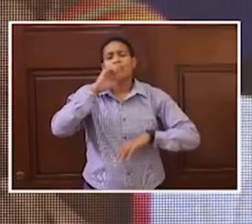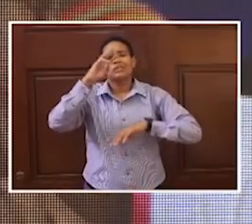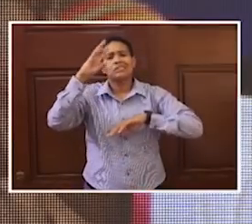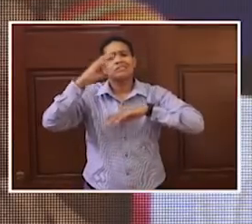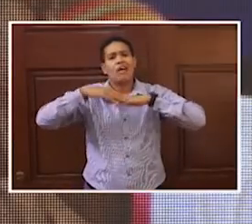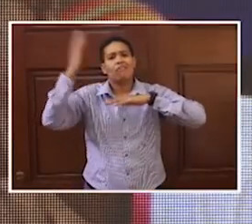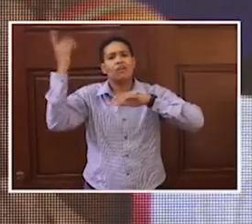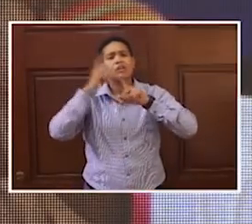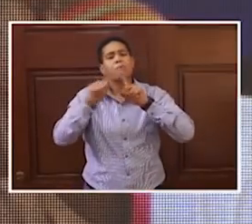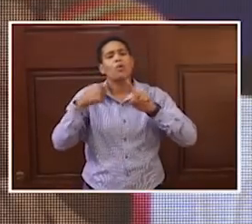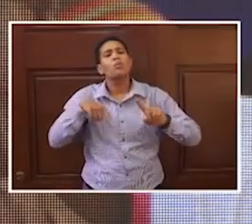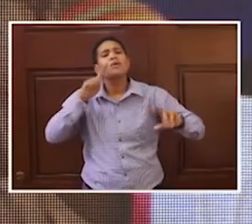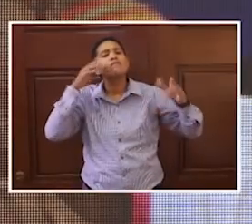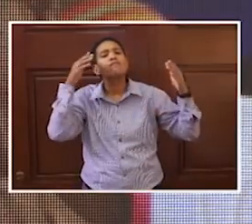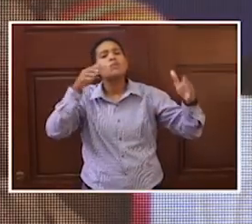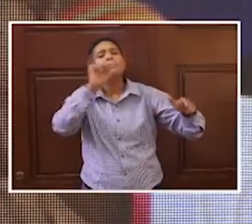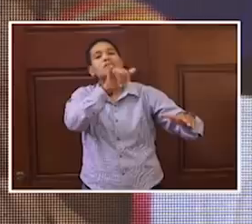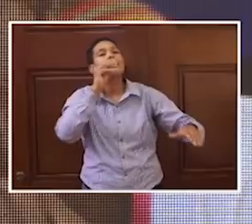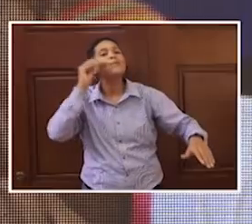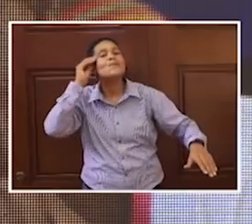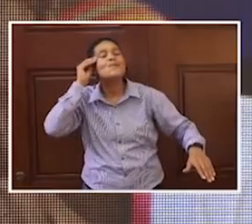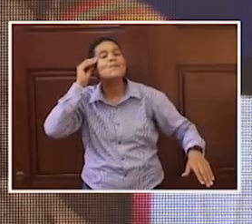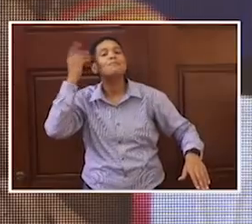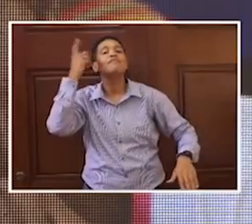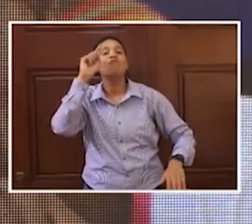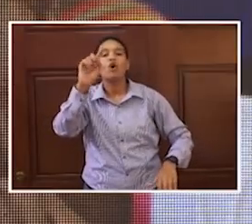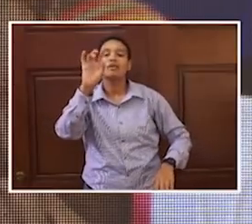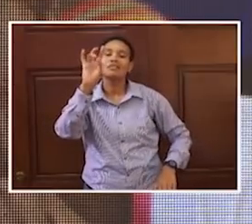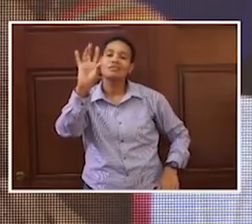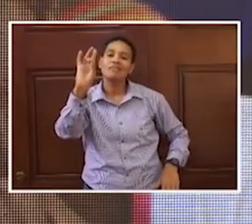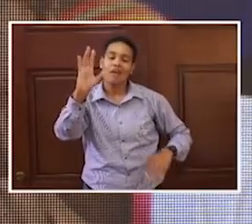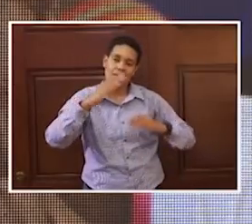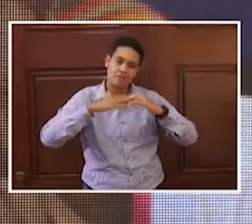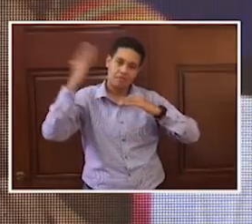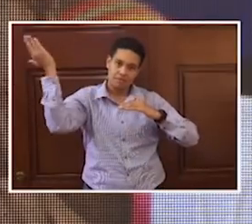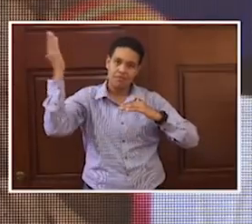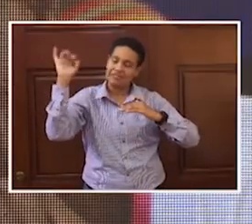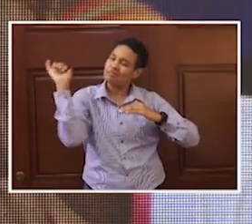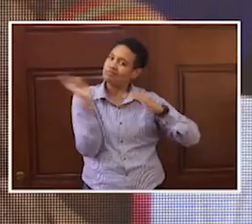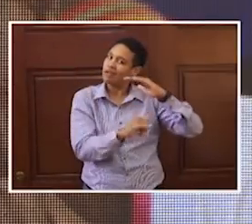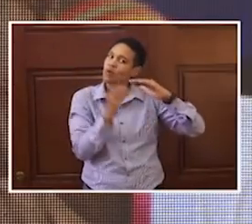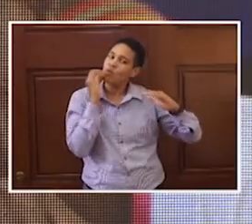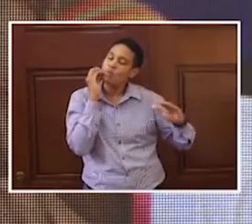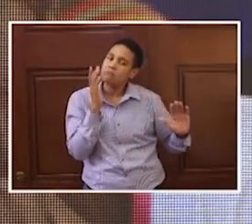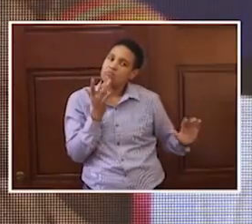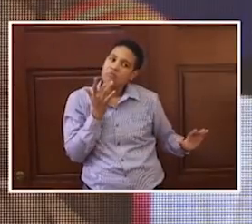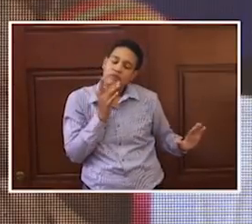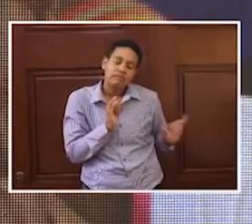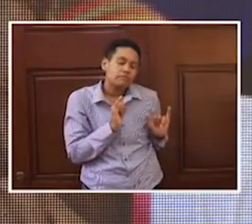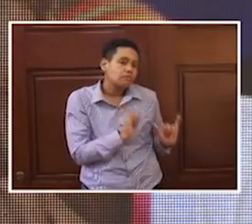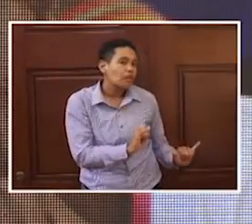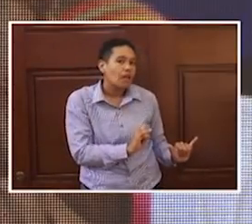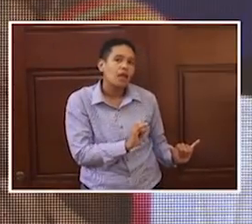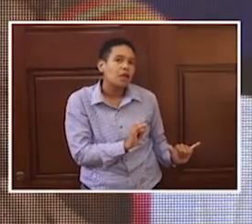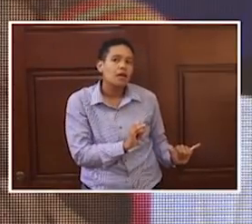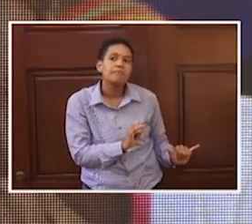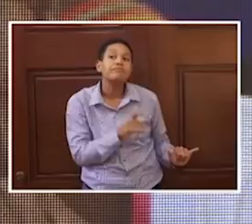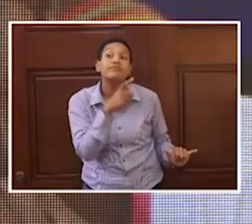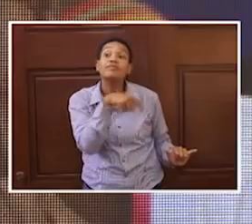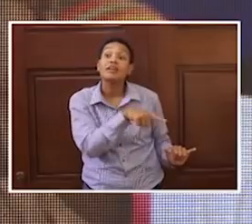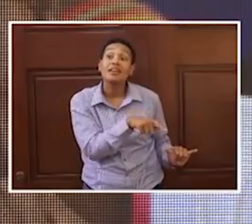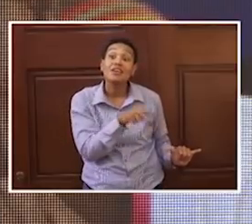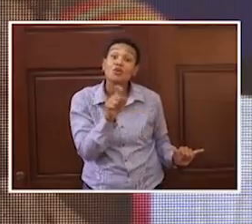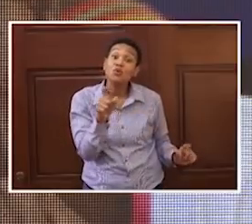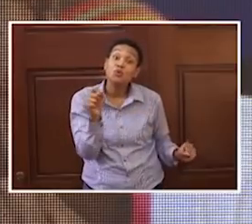over, but we are focused on stay at home for the 75-year-olds and over, that they should, as far